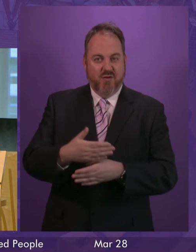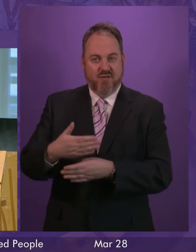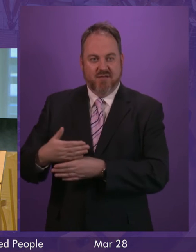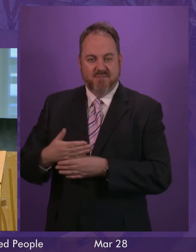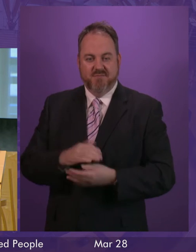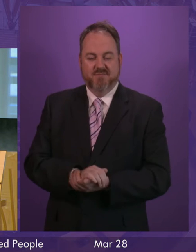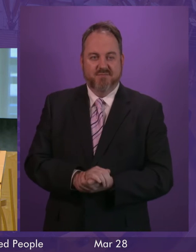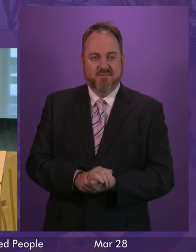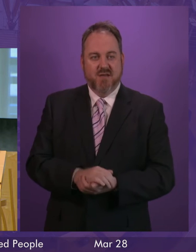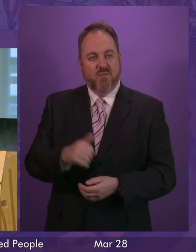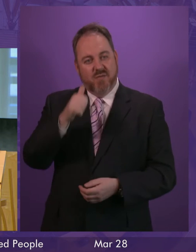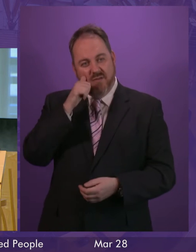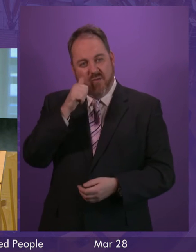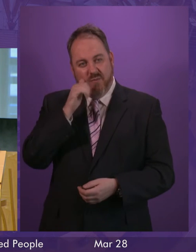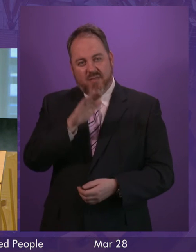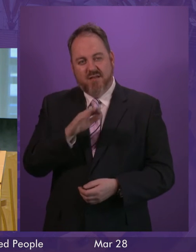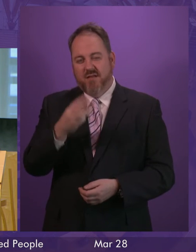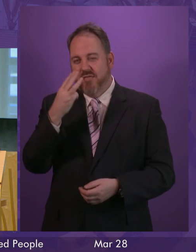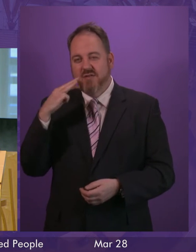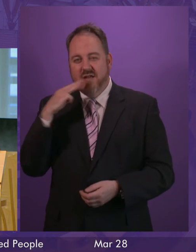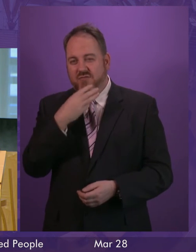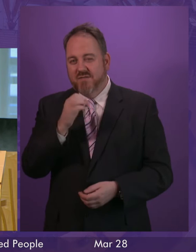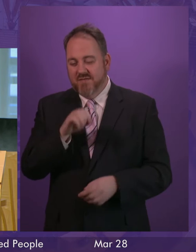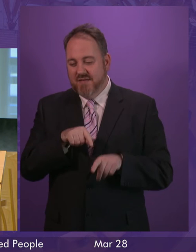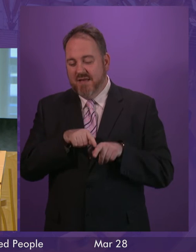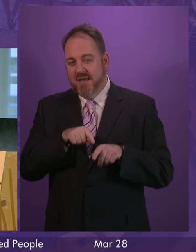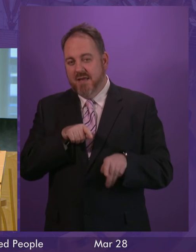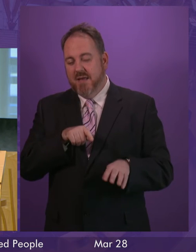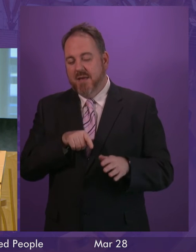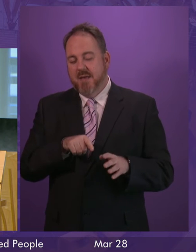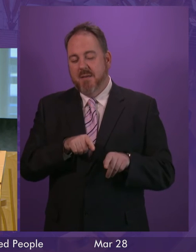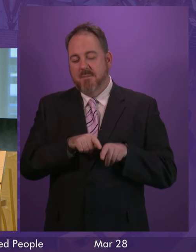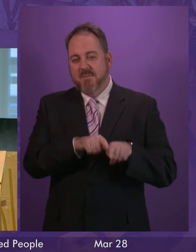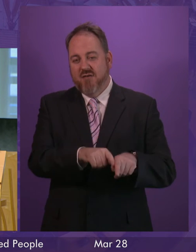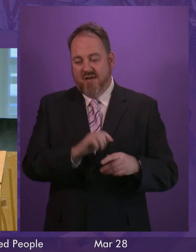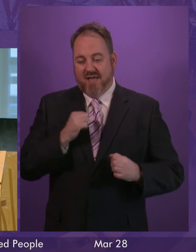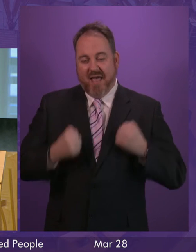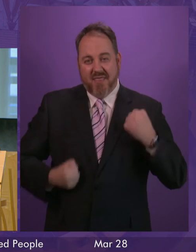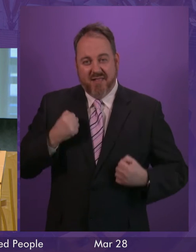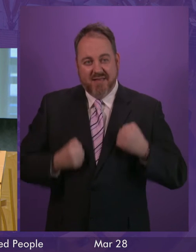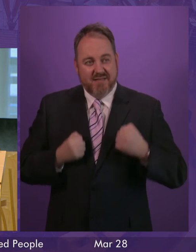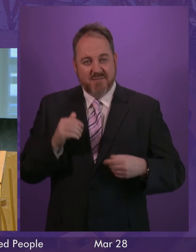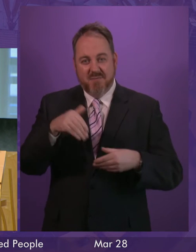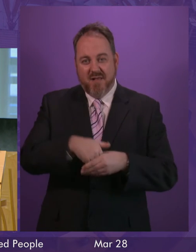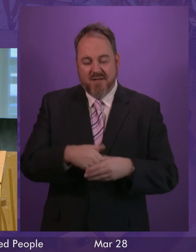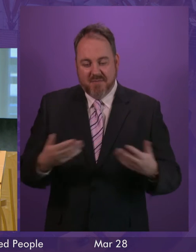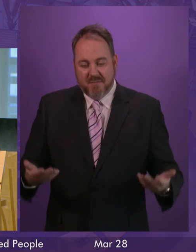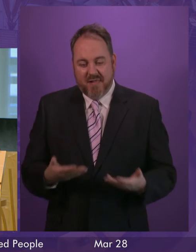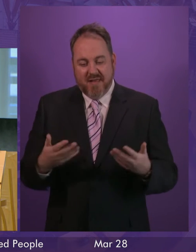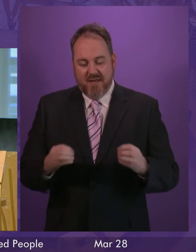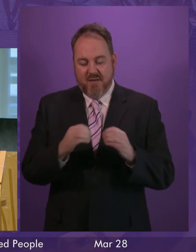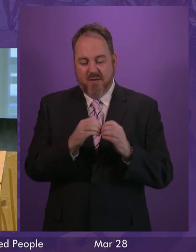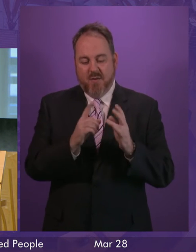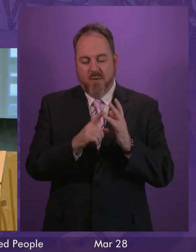Largs. Some 350 para-athletes in 27 groups and teams across Scotland actively participate in Botcha and it's now the